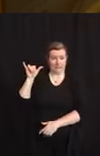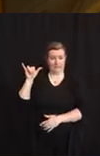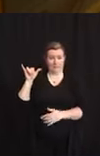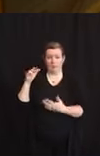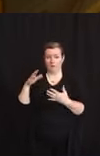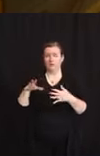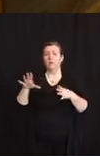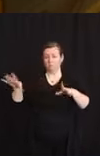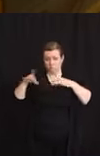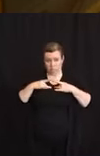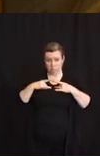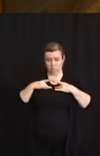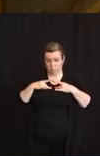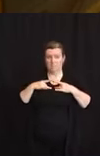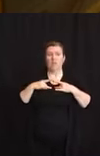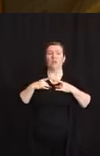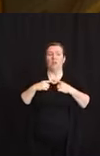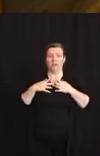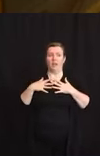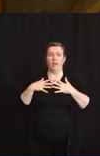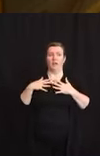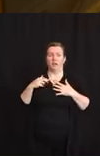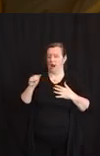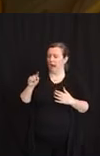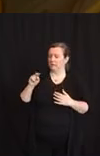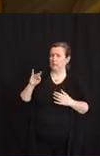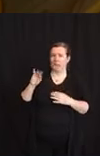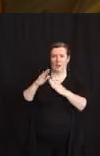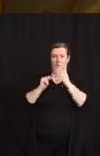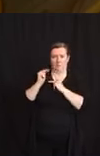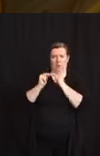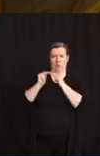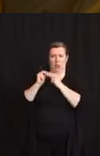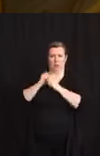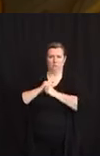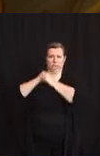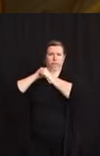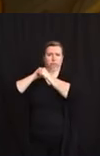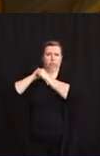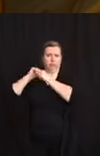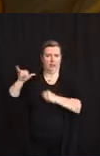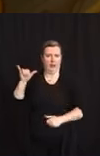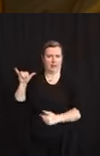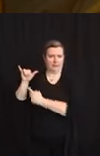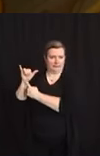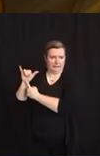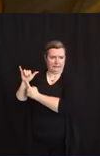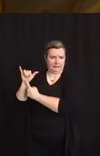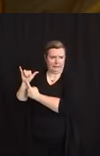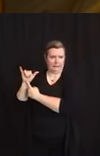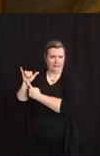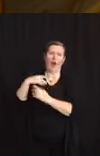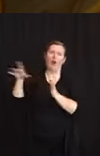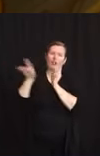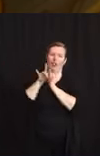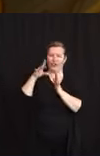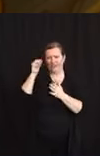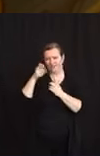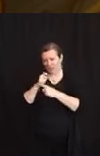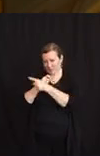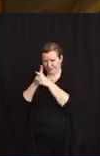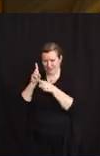don't think anyone knows how long the antibodies. This is everything that Dr. Tan teaches me, by the way. So I look at her